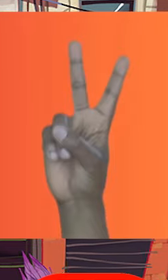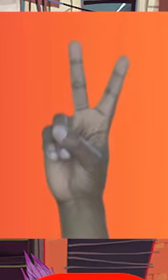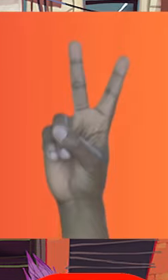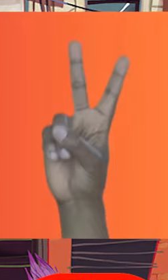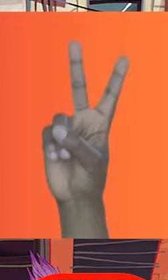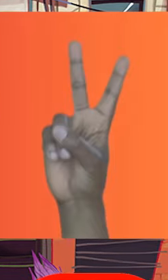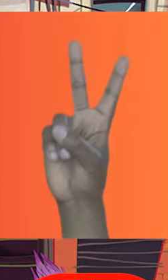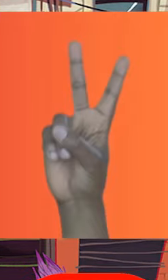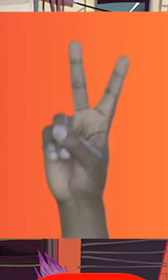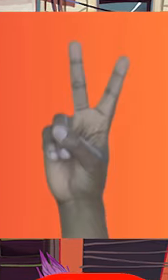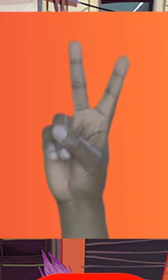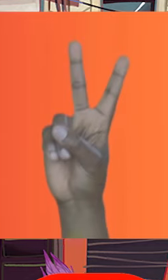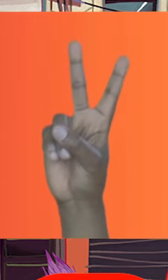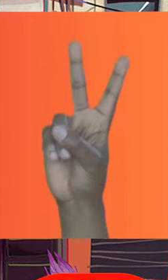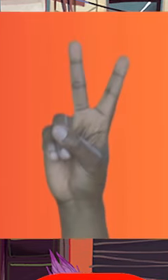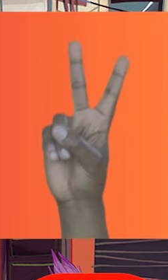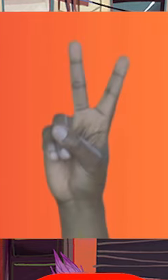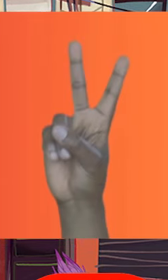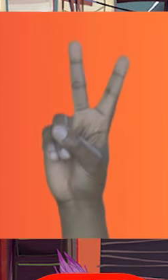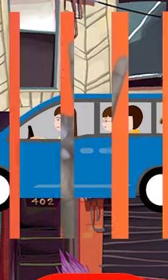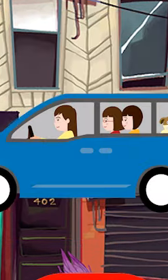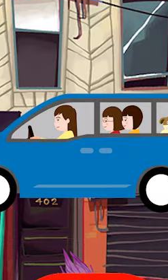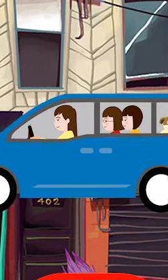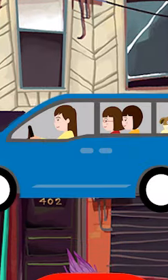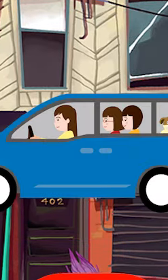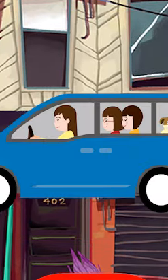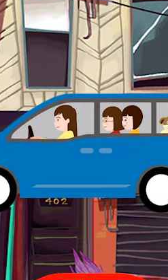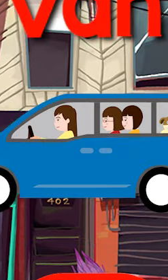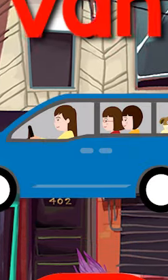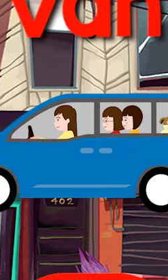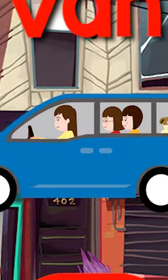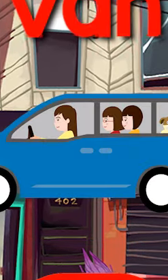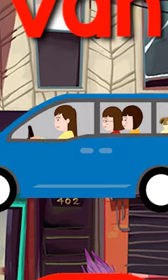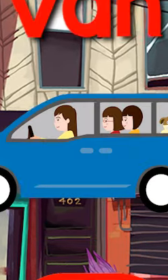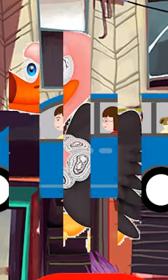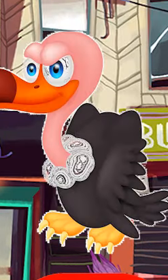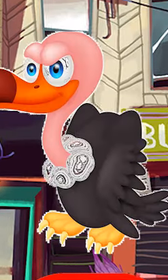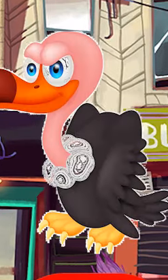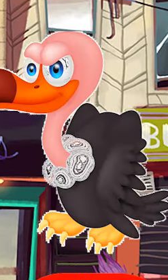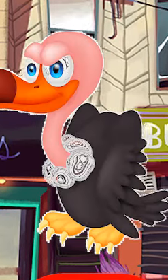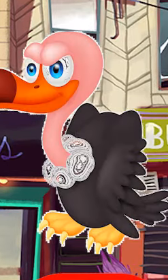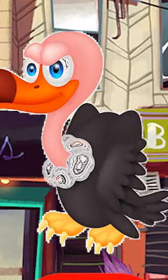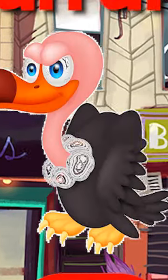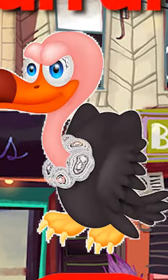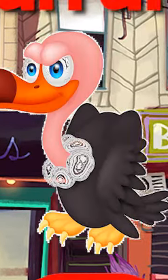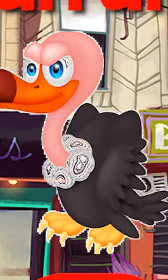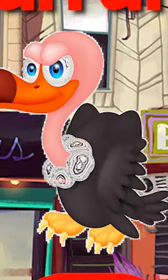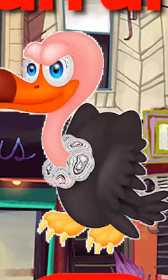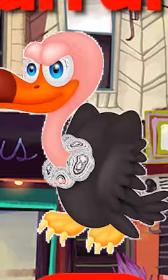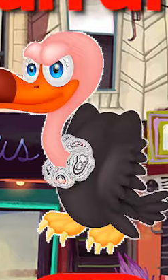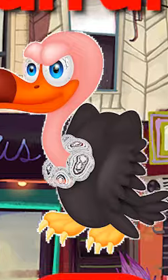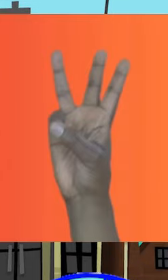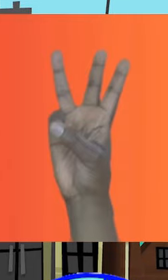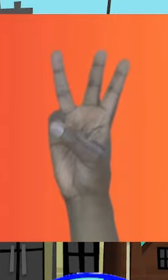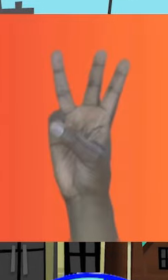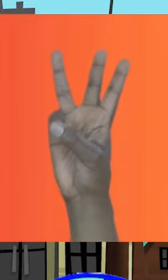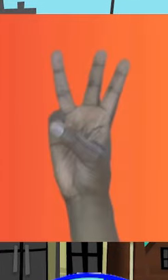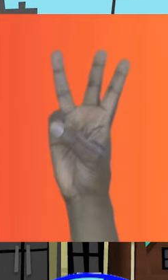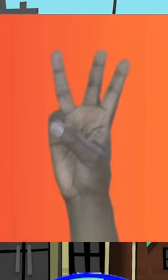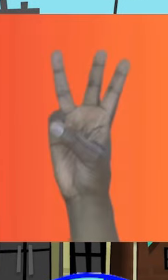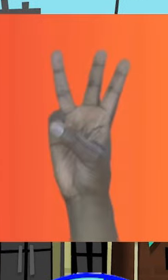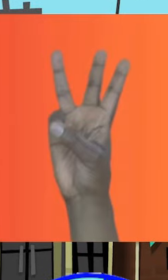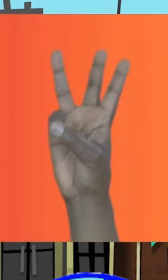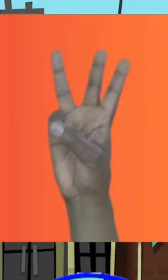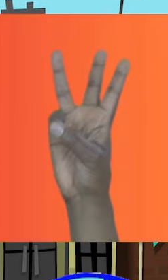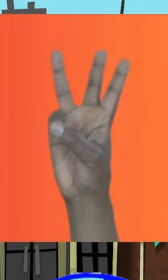the letter V. This is the letter V. Van. Do it. Vulture. Okay. This is